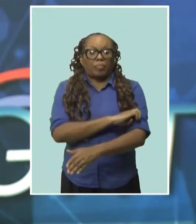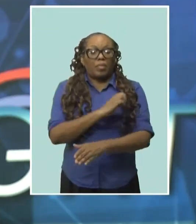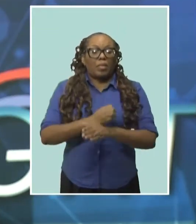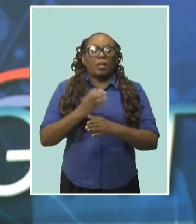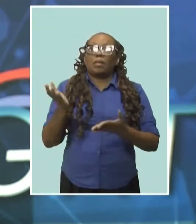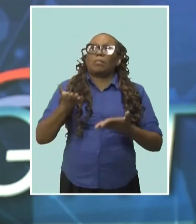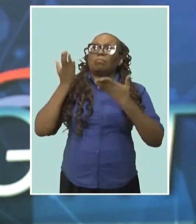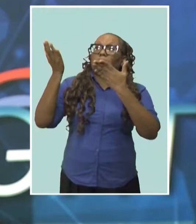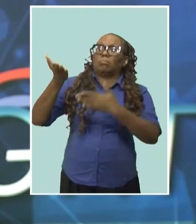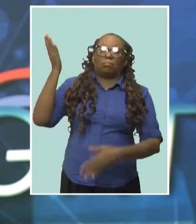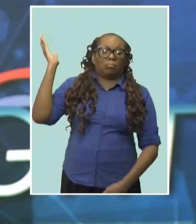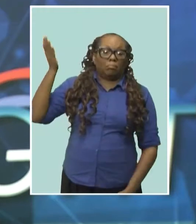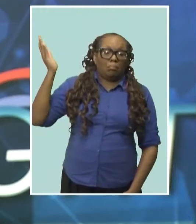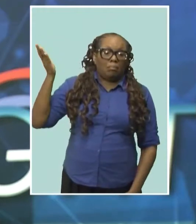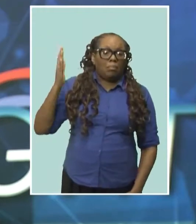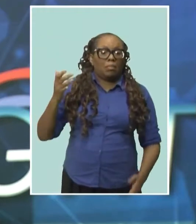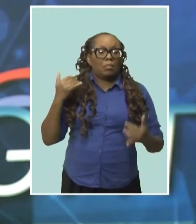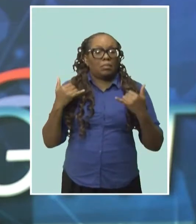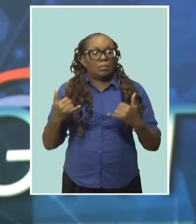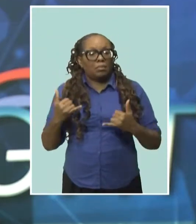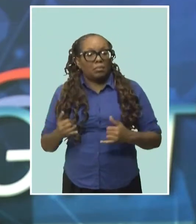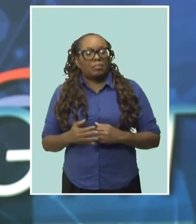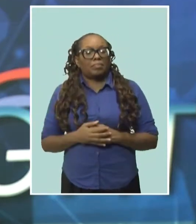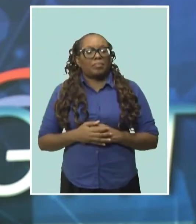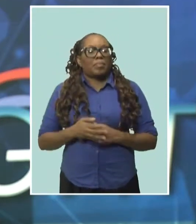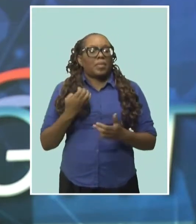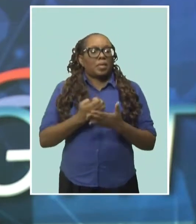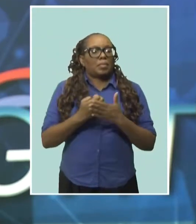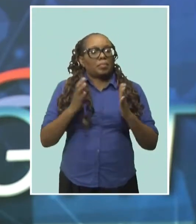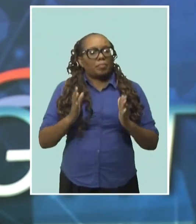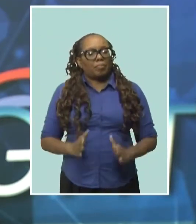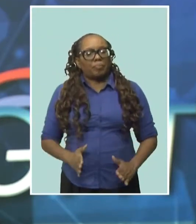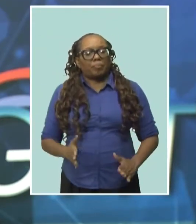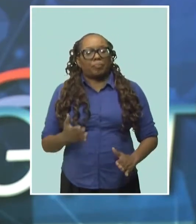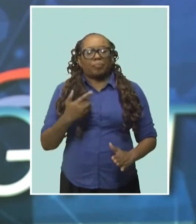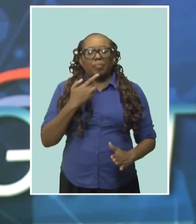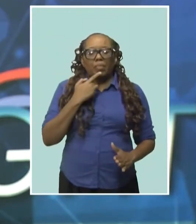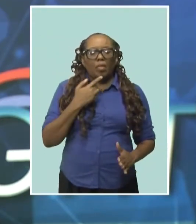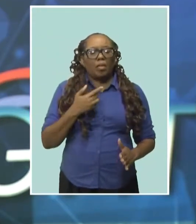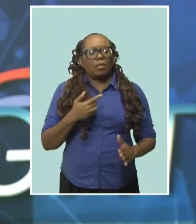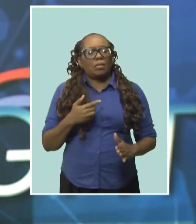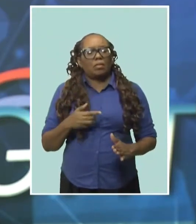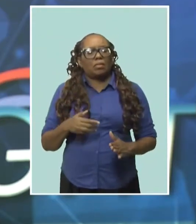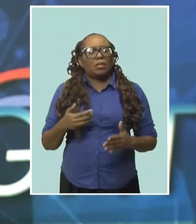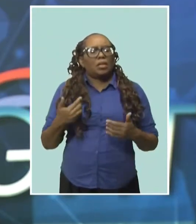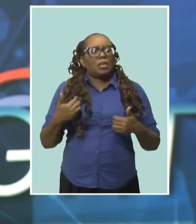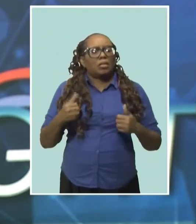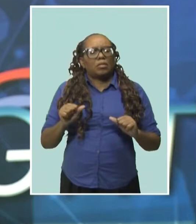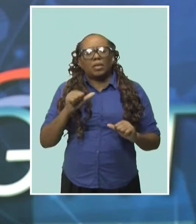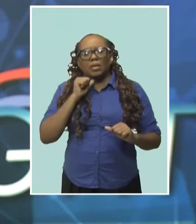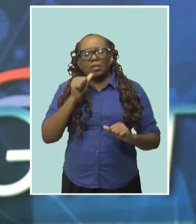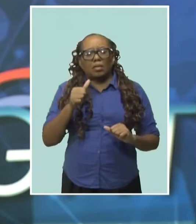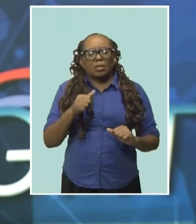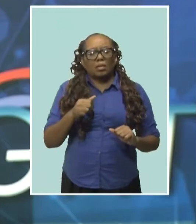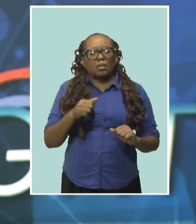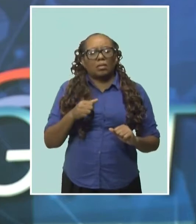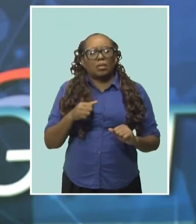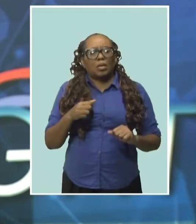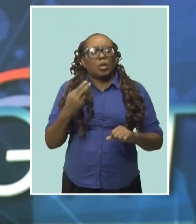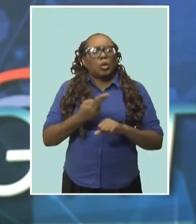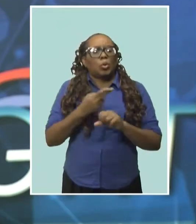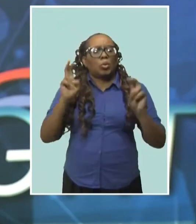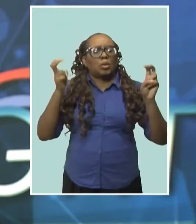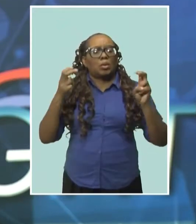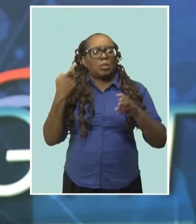Business Development, Senator Lisa Cummins, said economists have advised against using price controls to manage prices. However, Senator